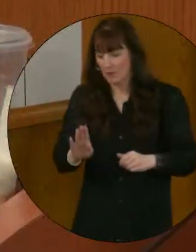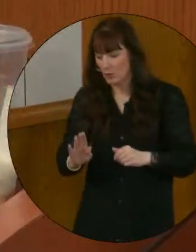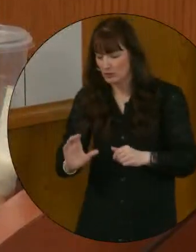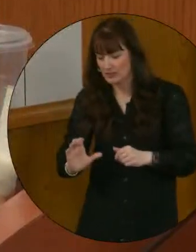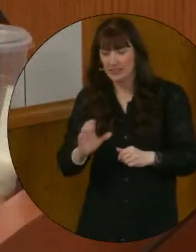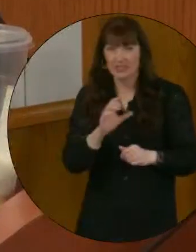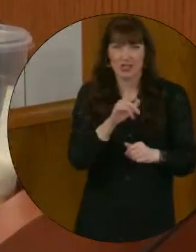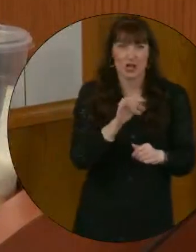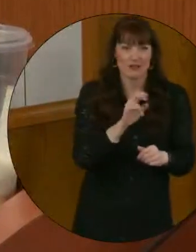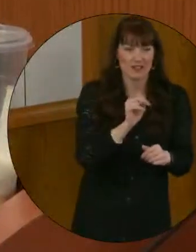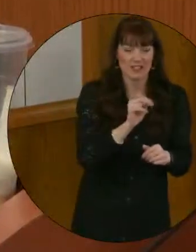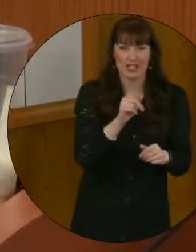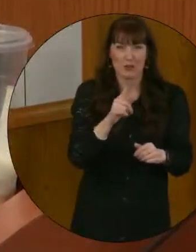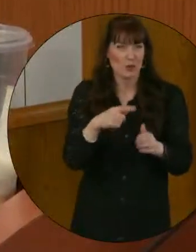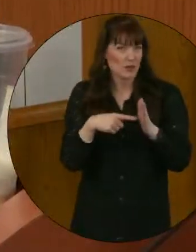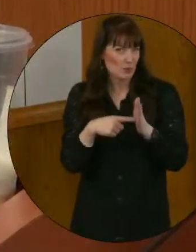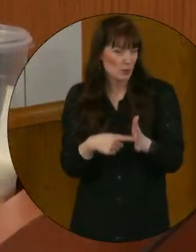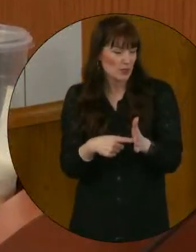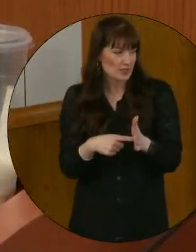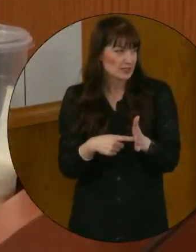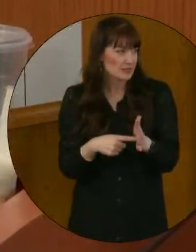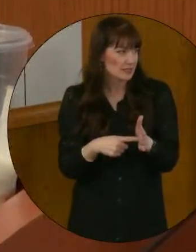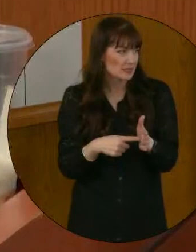other. I would like to point out,